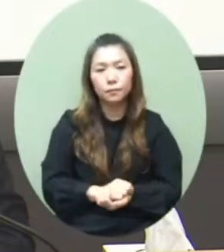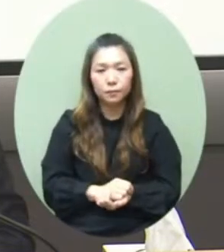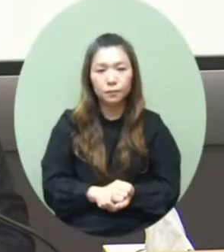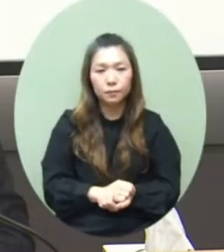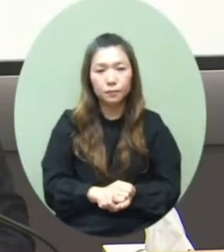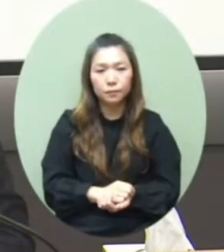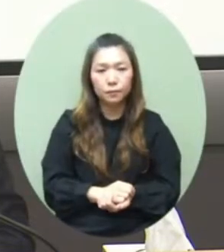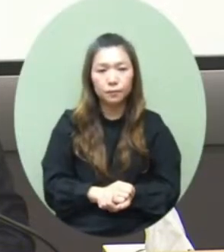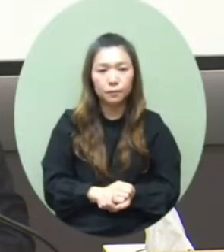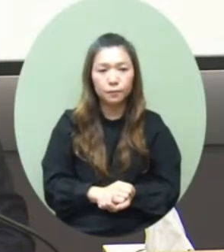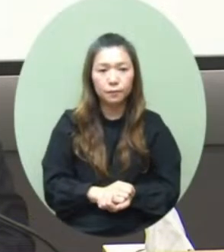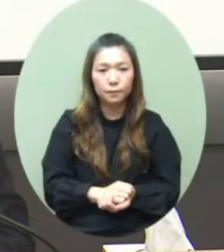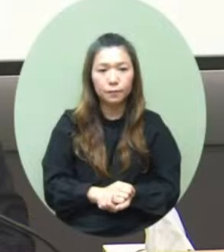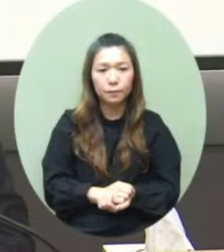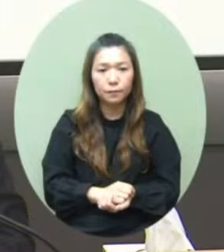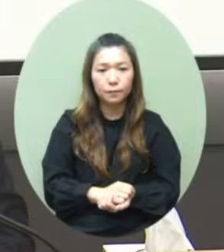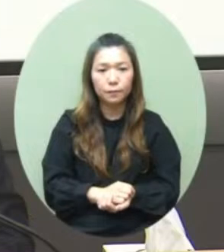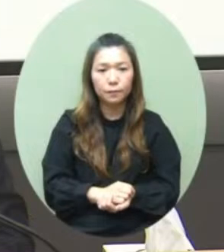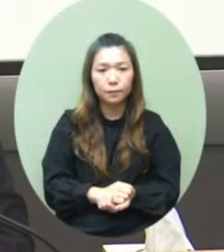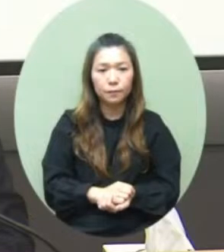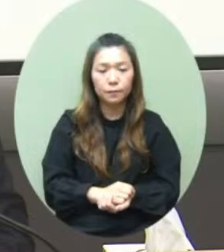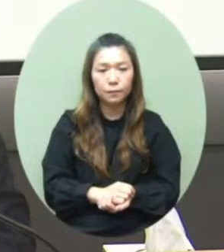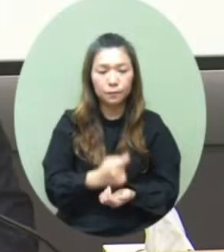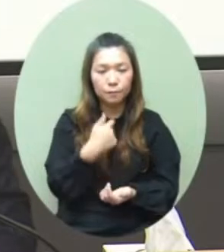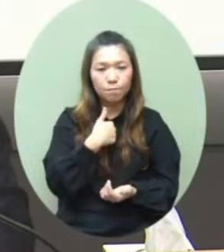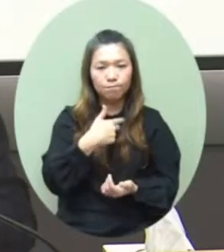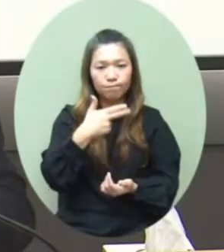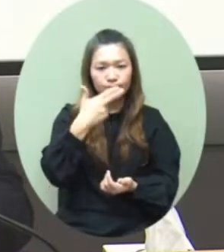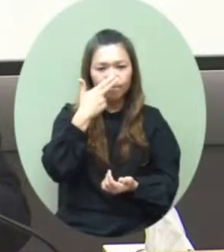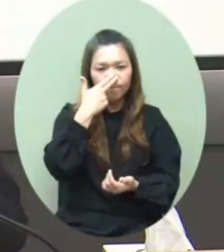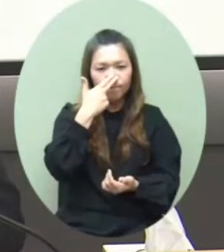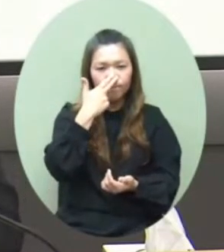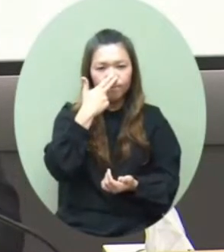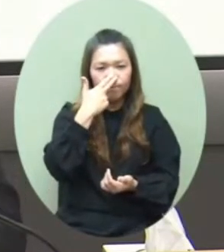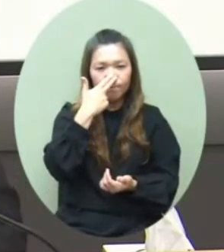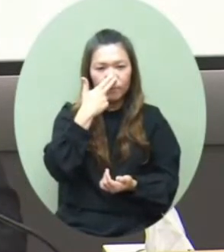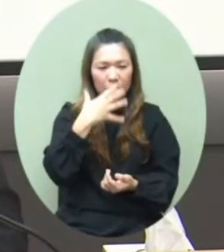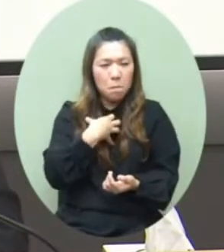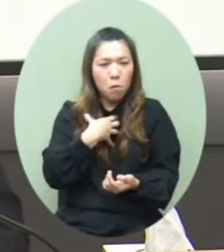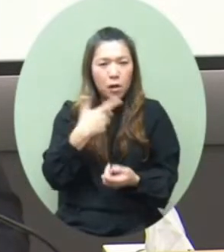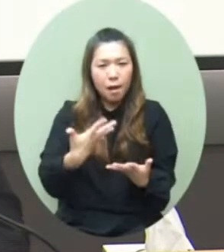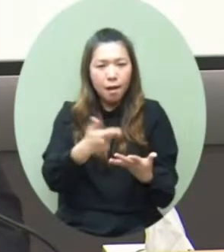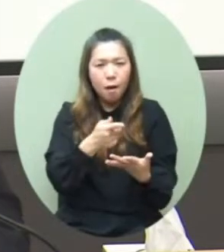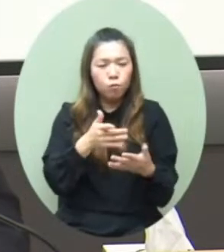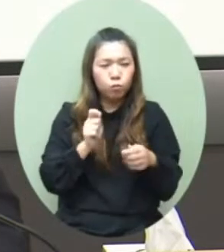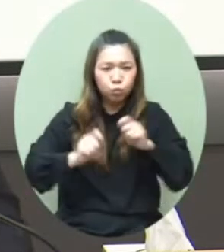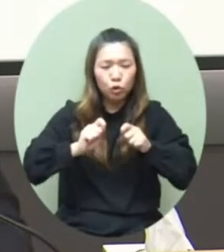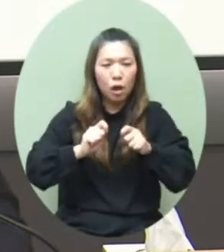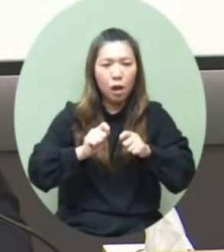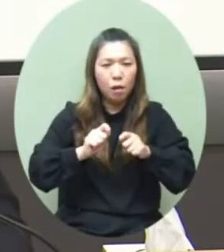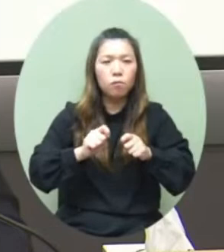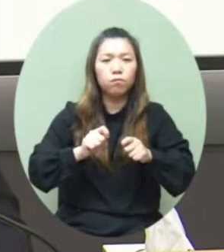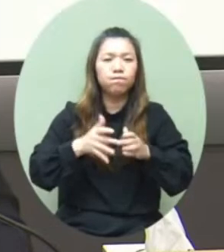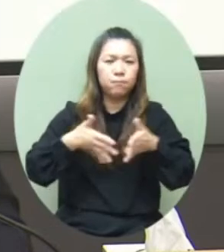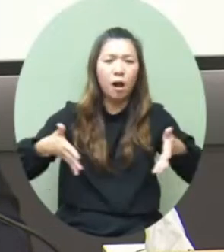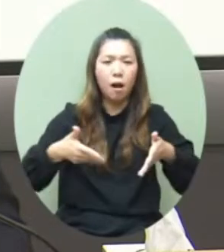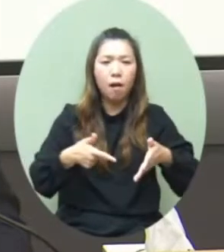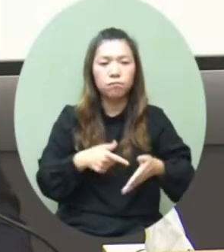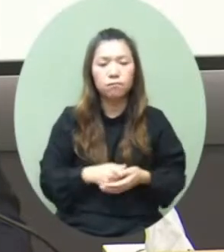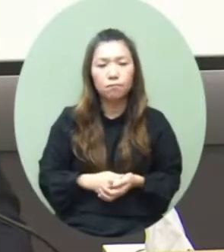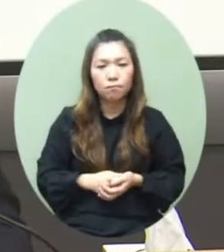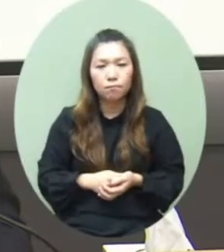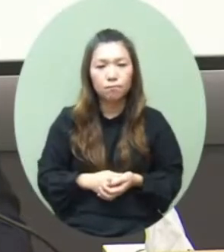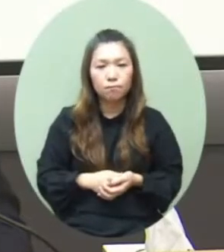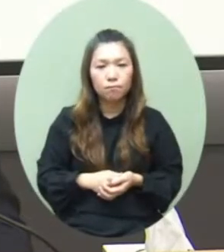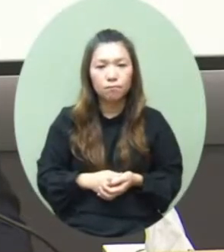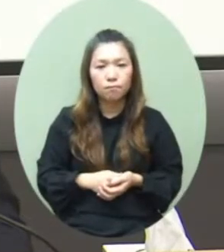one, I think, in terms of its scale, is pretty big an event. We are also trying sort of different formats. As I said, there